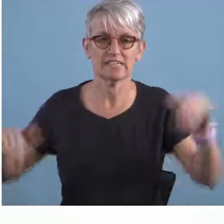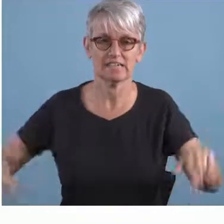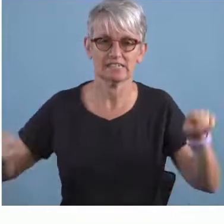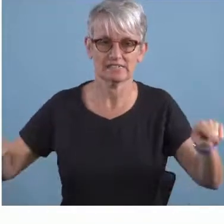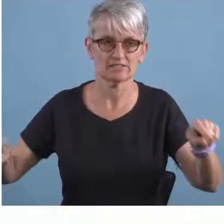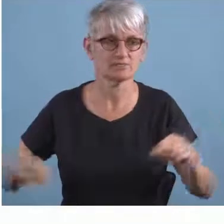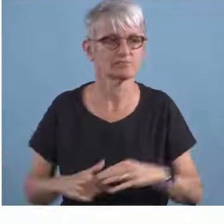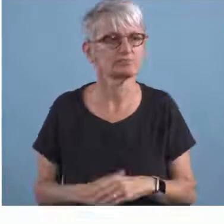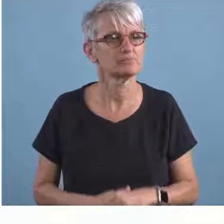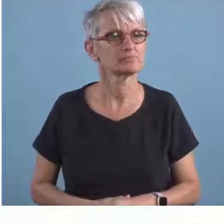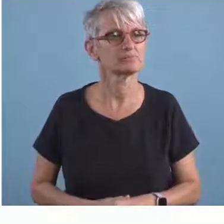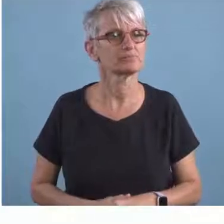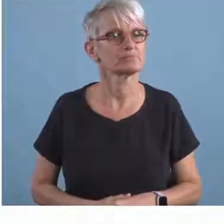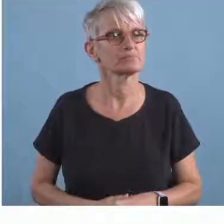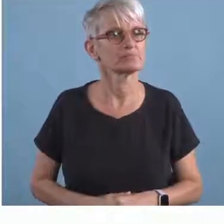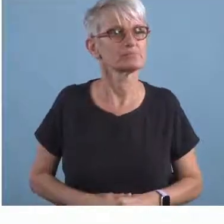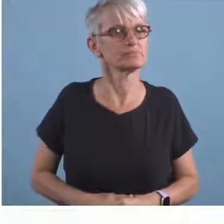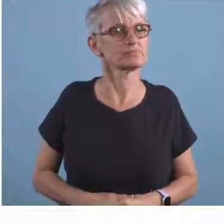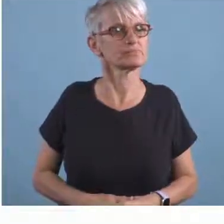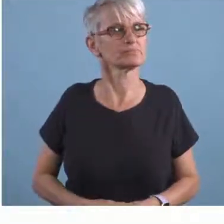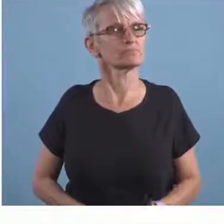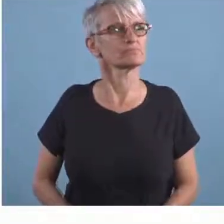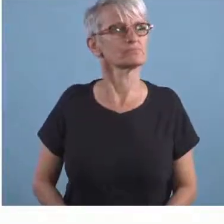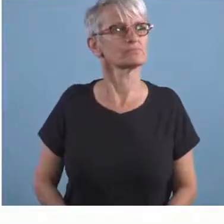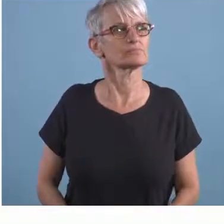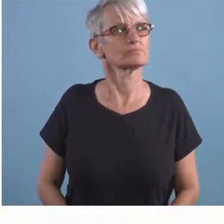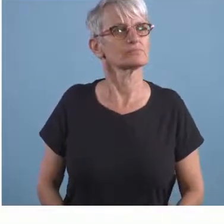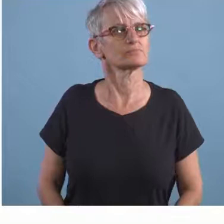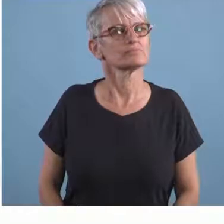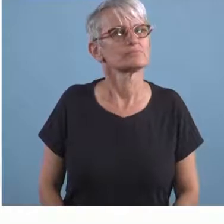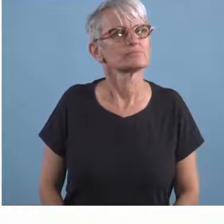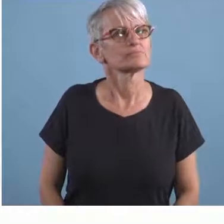to the next slide, let's see how this one looks when it got reformatted.